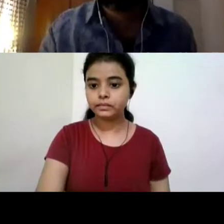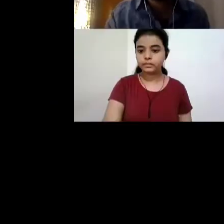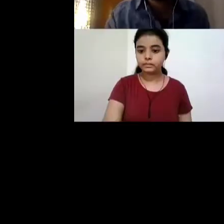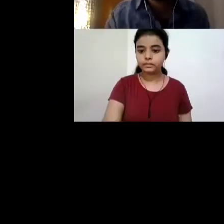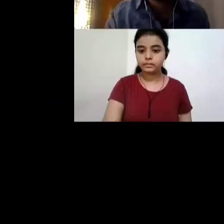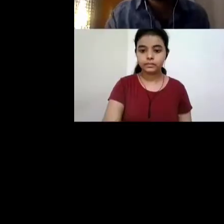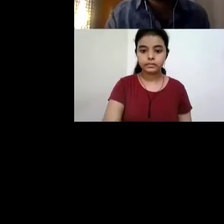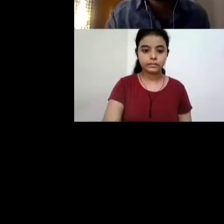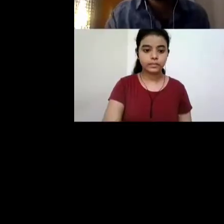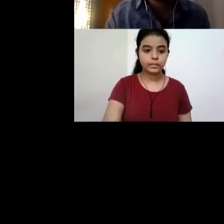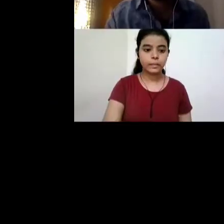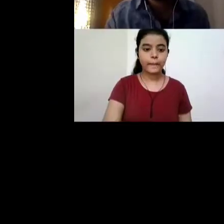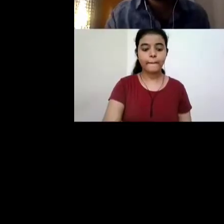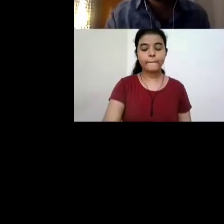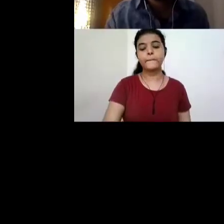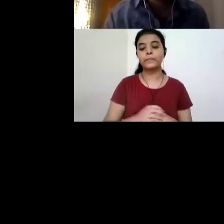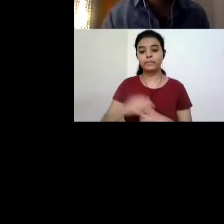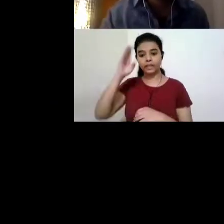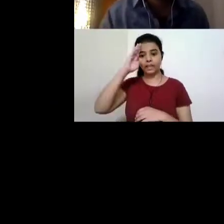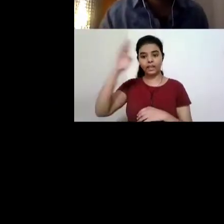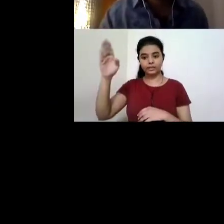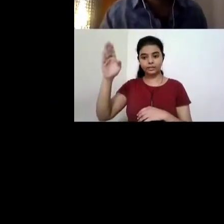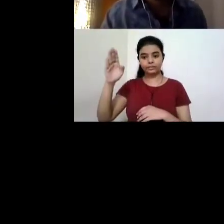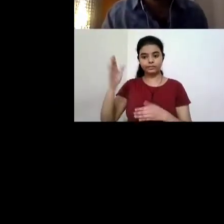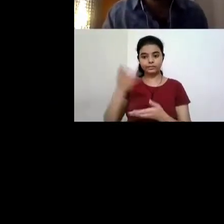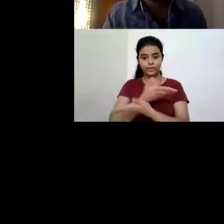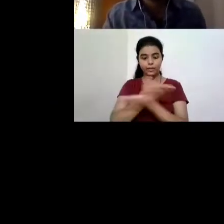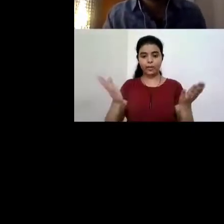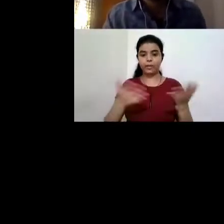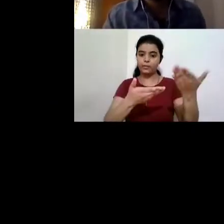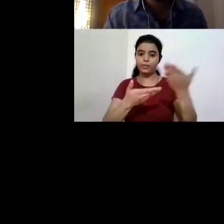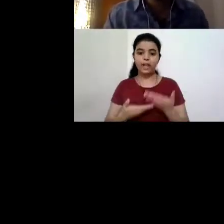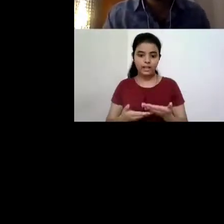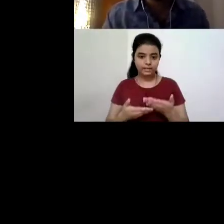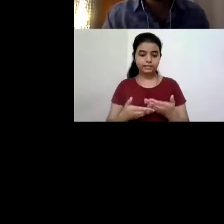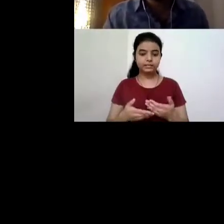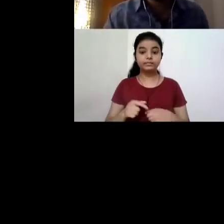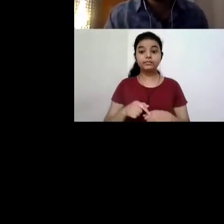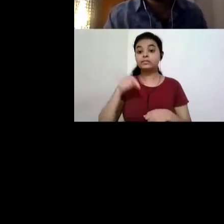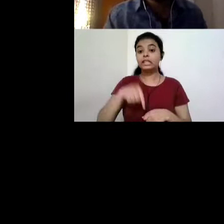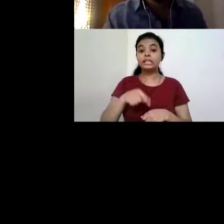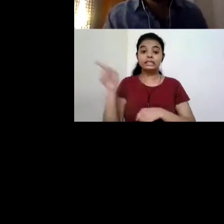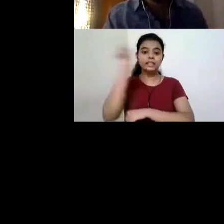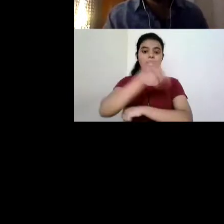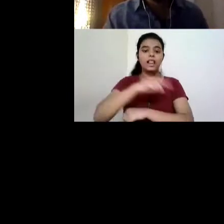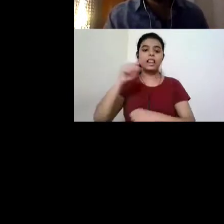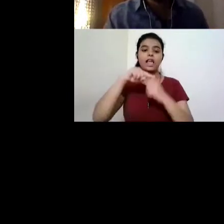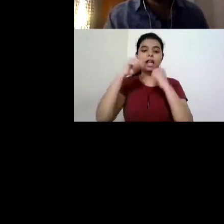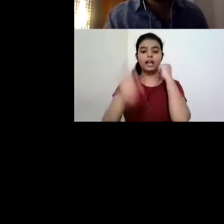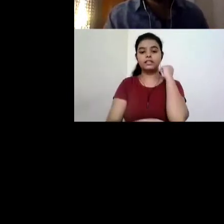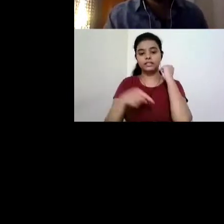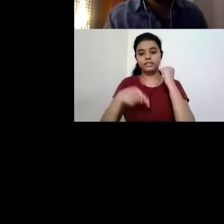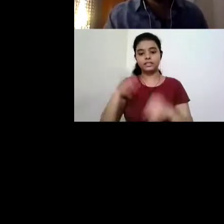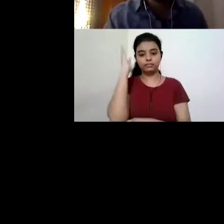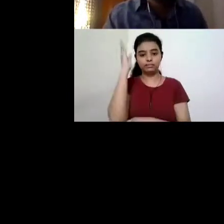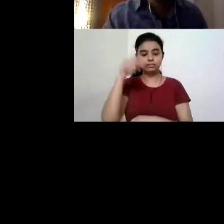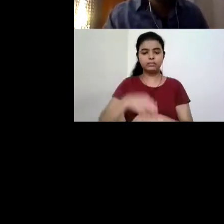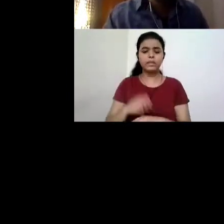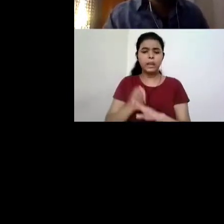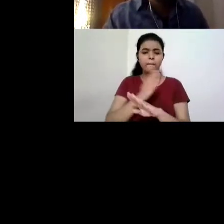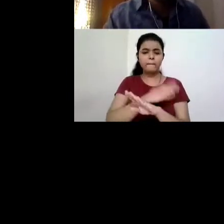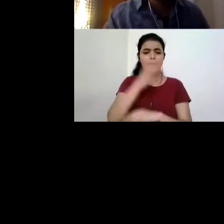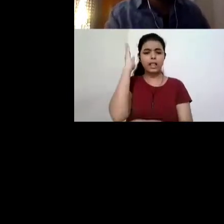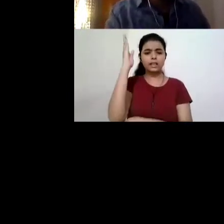Hello, hello everyone. I would like to welcome you all to the last session of the day. In the previous session, we talked about